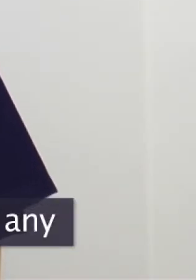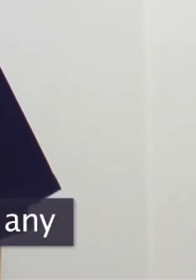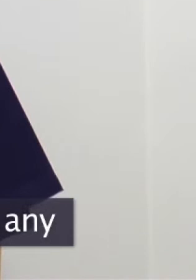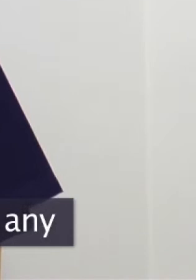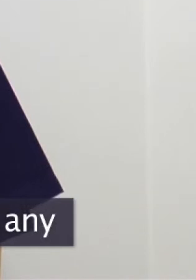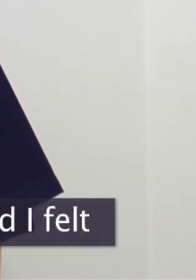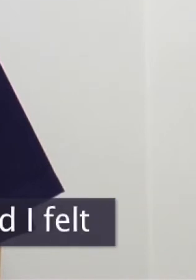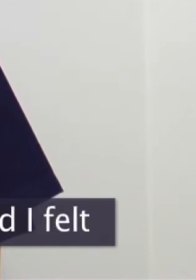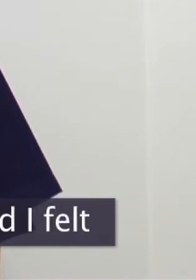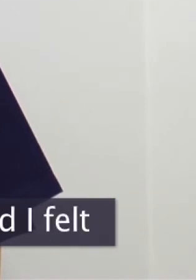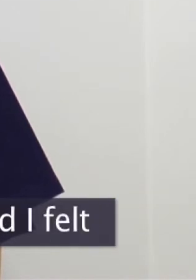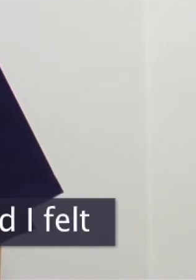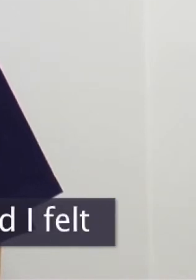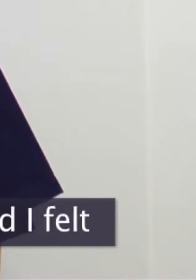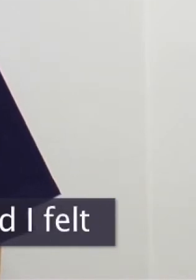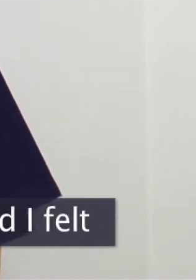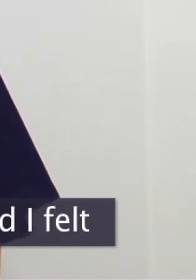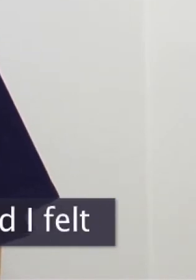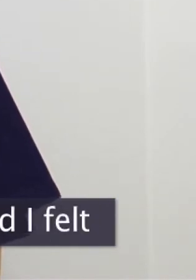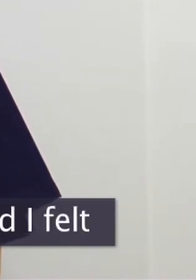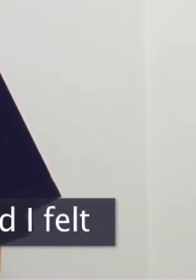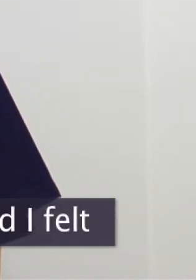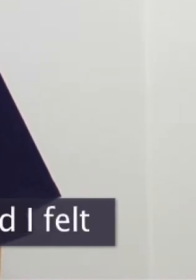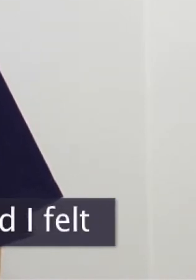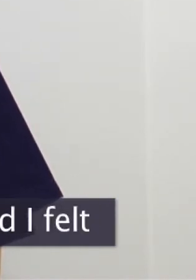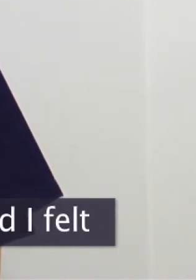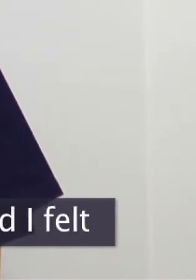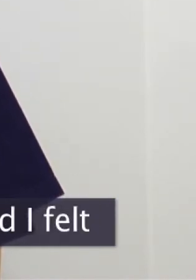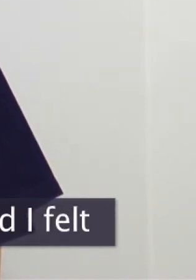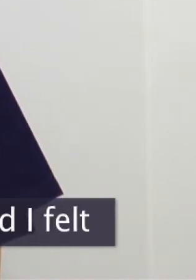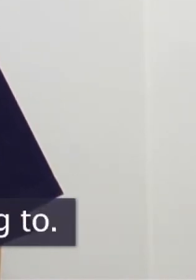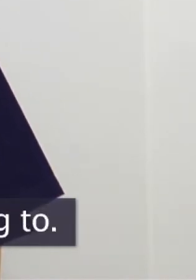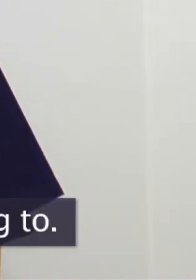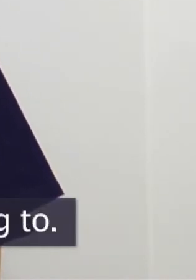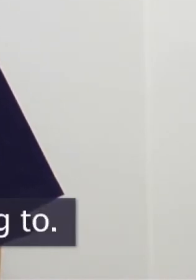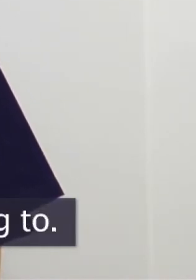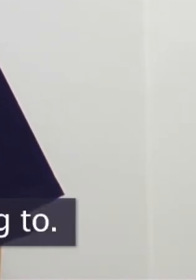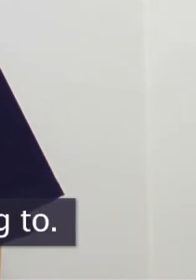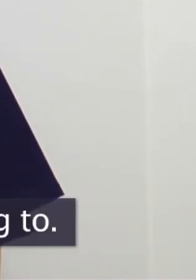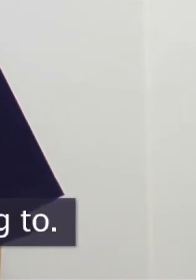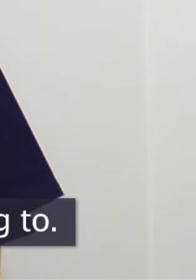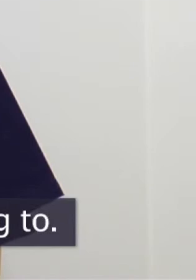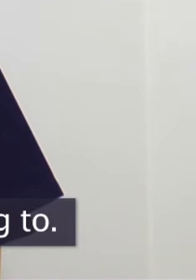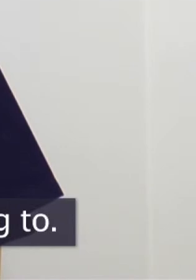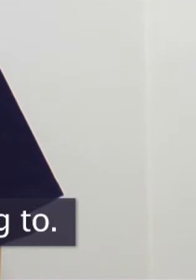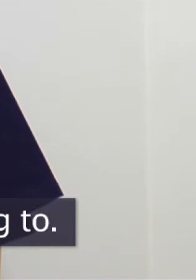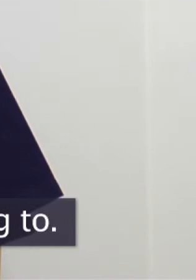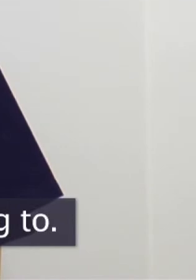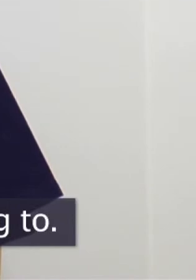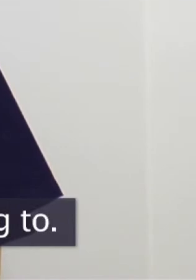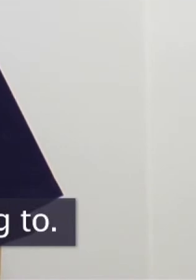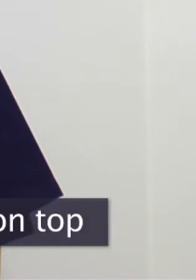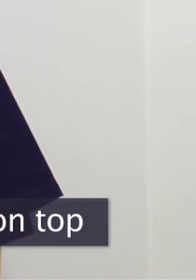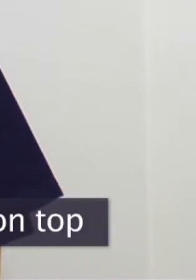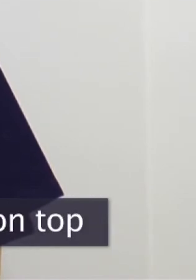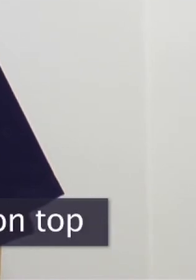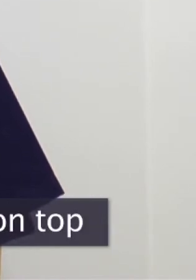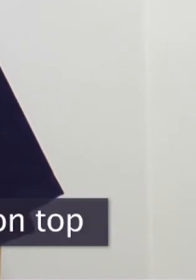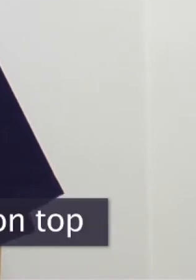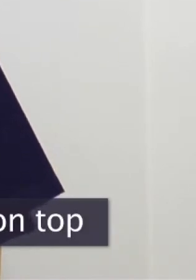me, or any health professional in personal protective equipment, and I felt that I wanted patients to know who they were talking